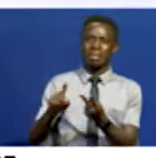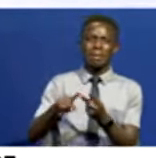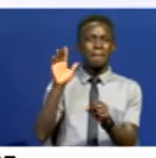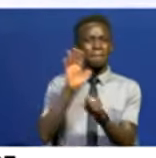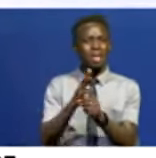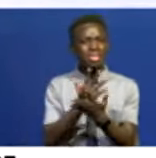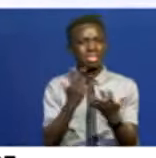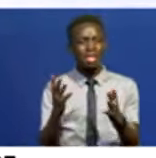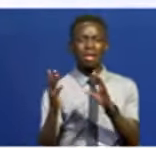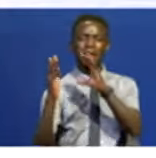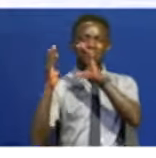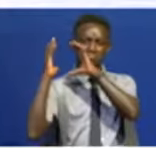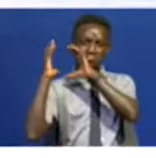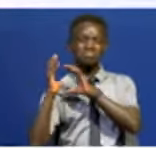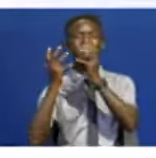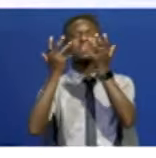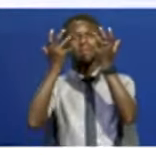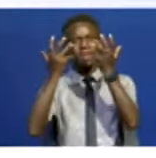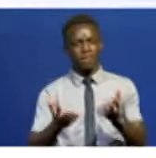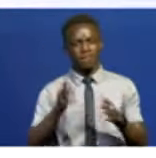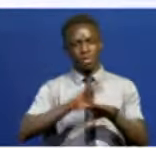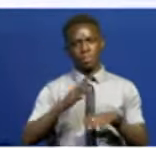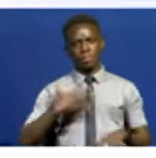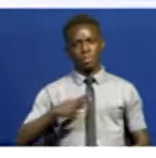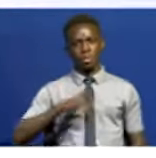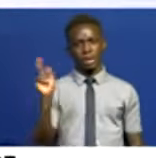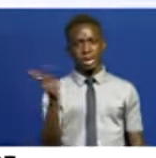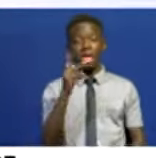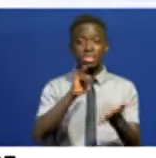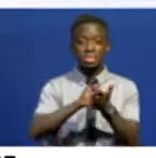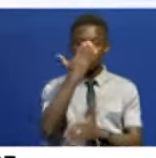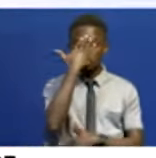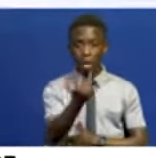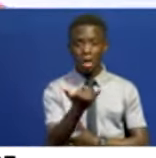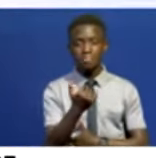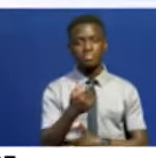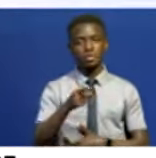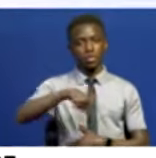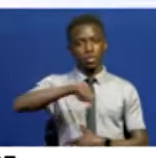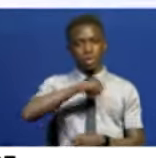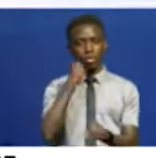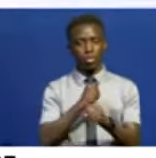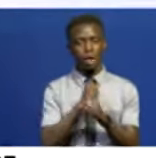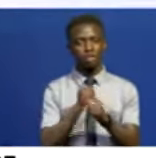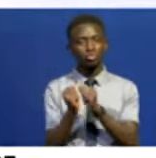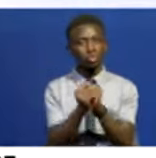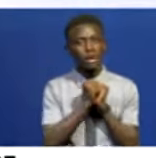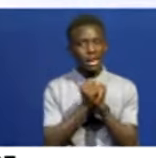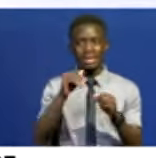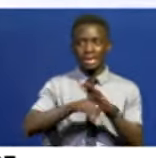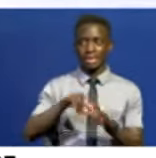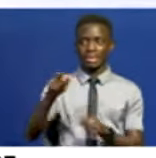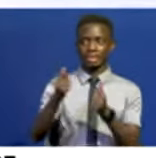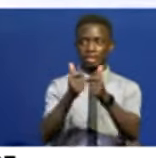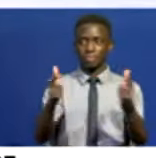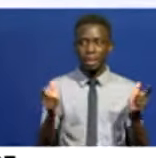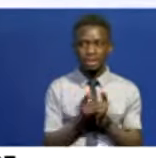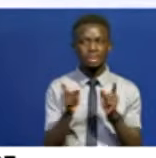burden on the people of Kenya. And that is why we are working together in this space. As we work